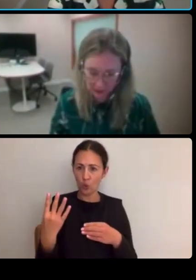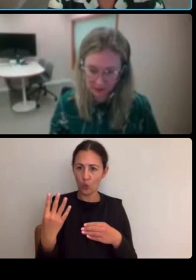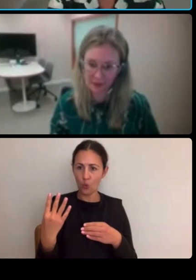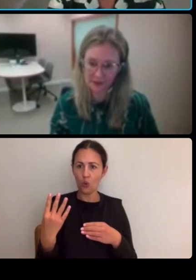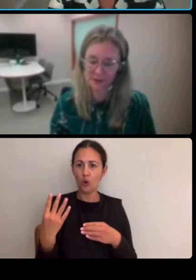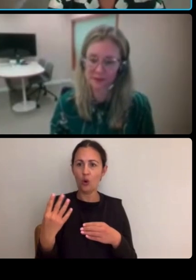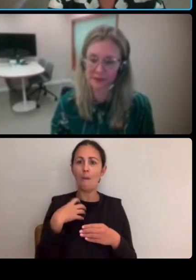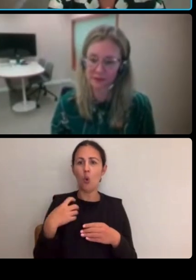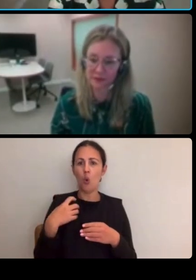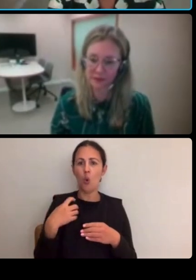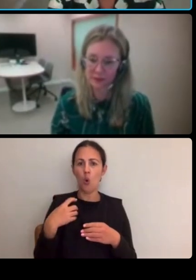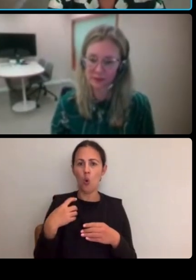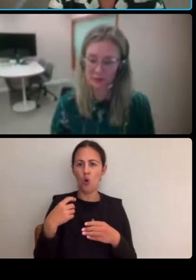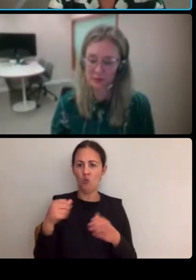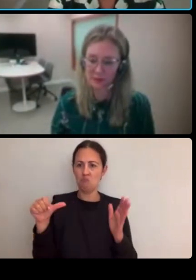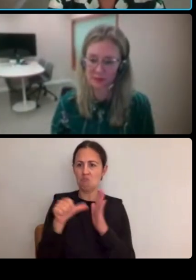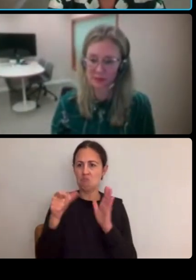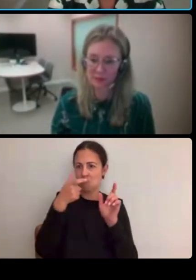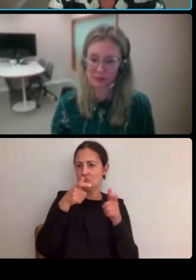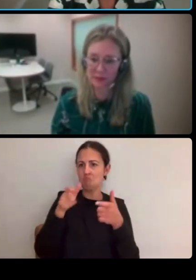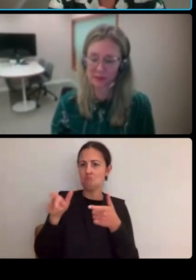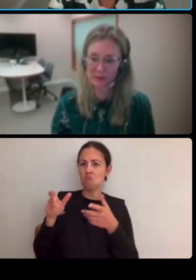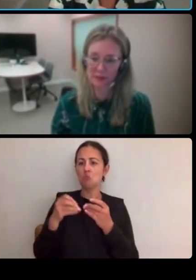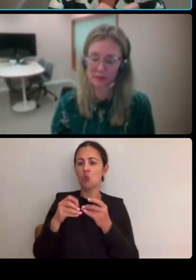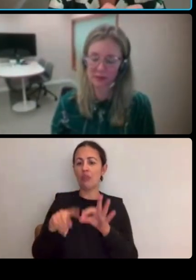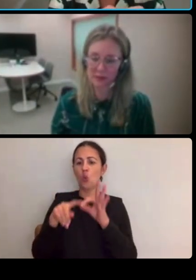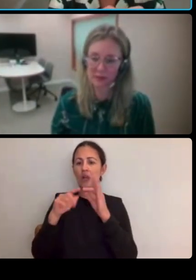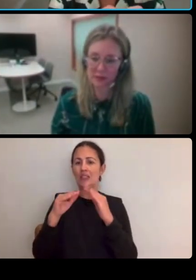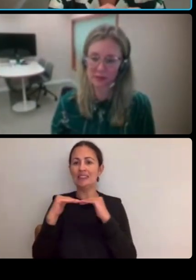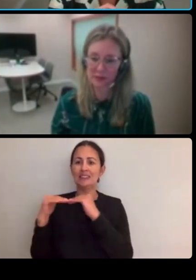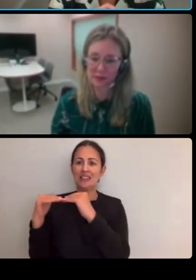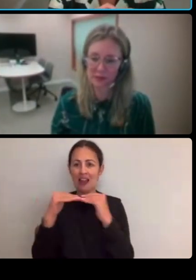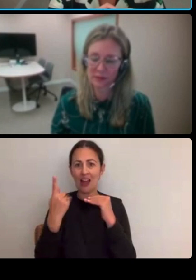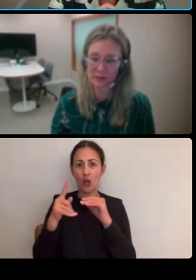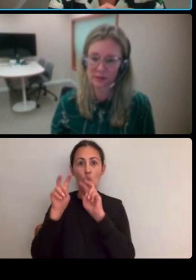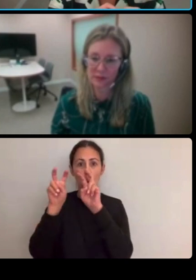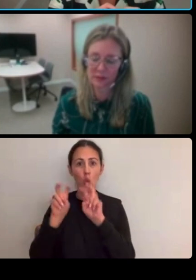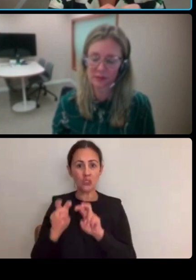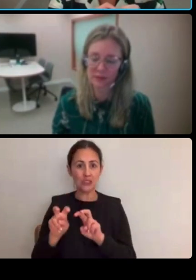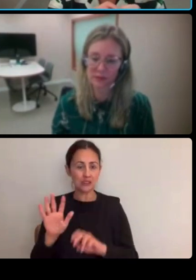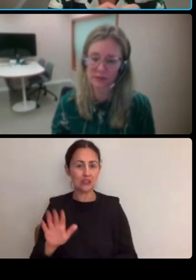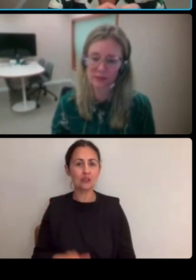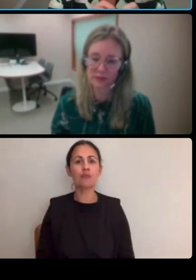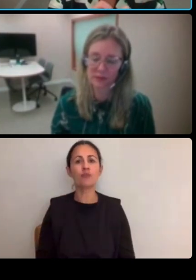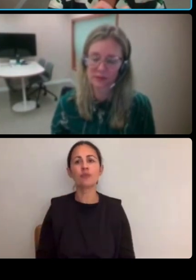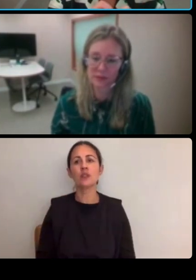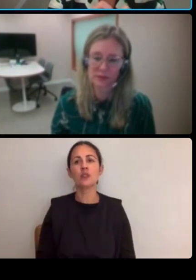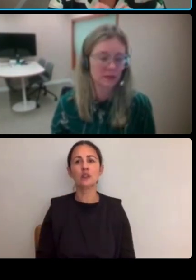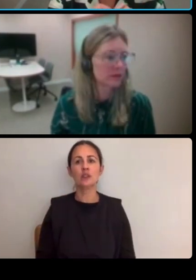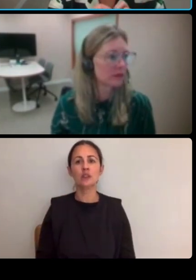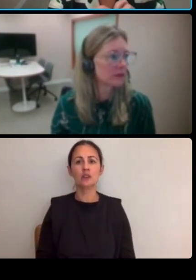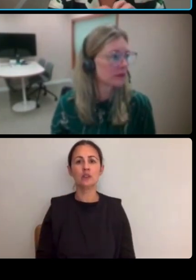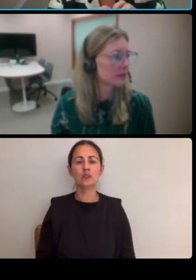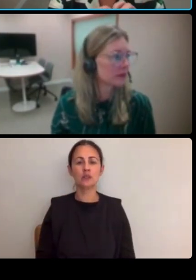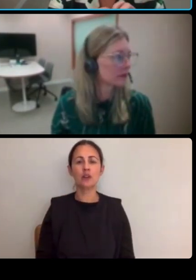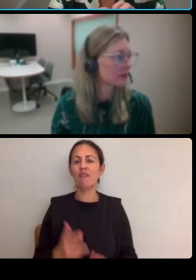greater oversight in terms of the quality standards and the audits that are proposed for those